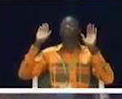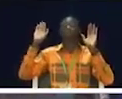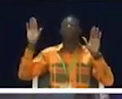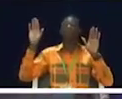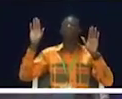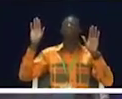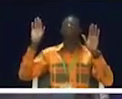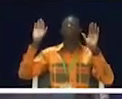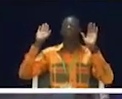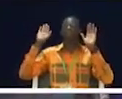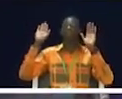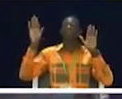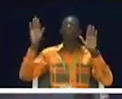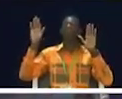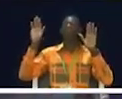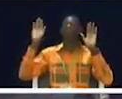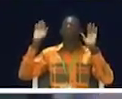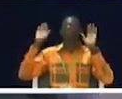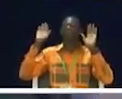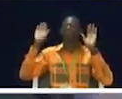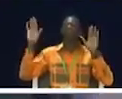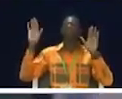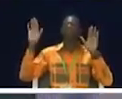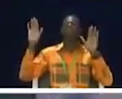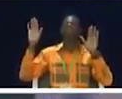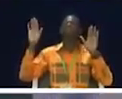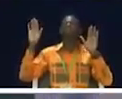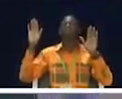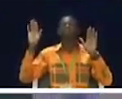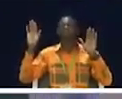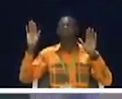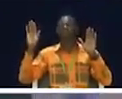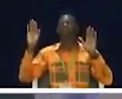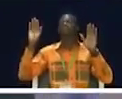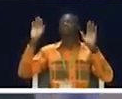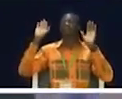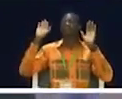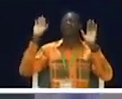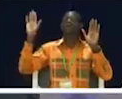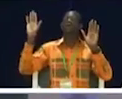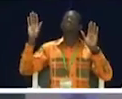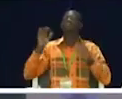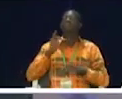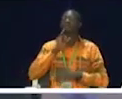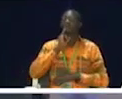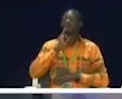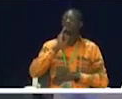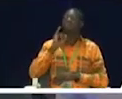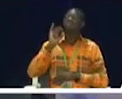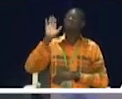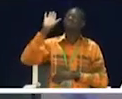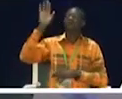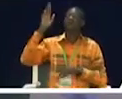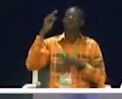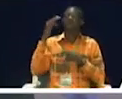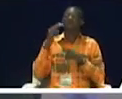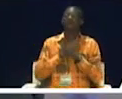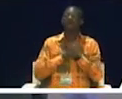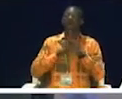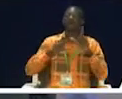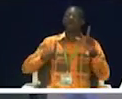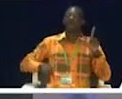Wonderful, wonderful, wonderful, wonderful, wonderful, wonderful is the